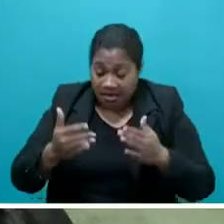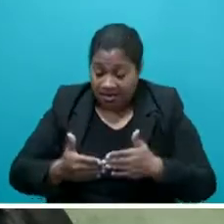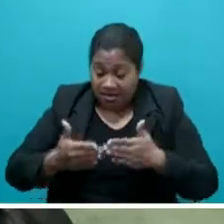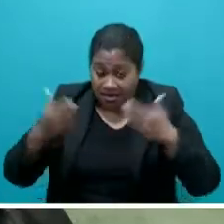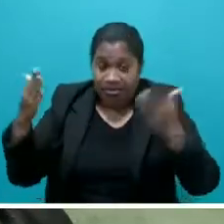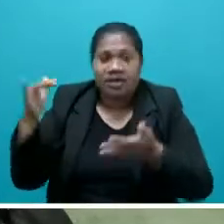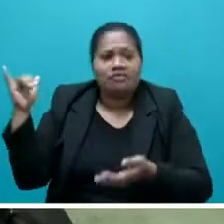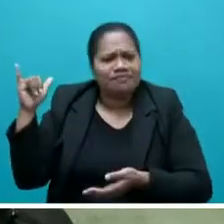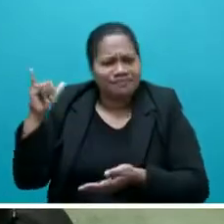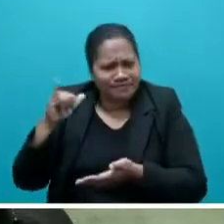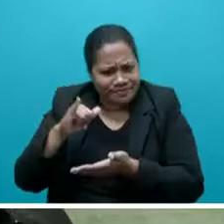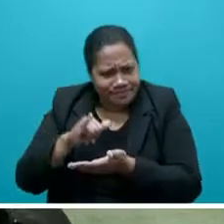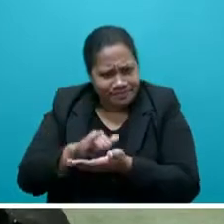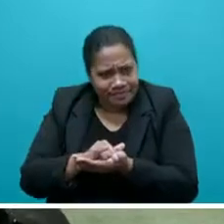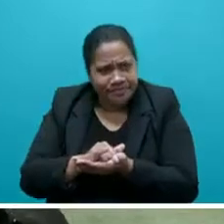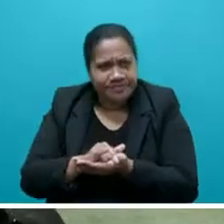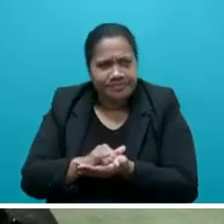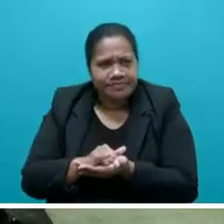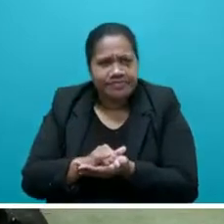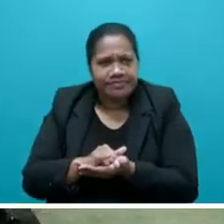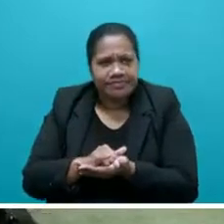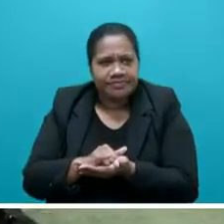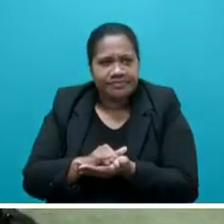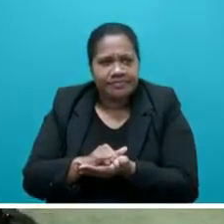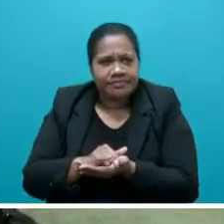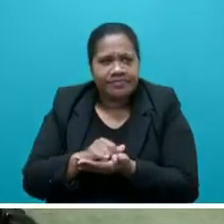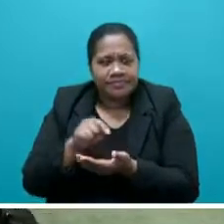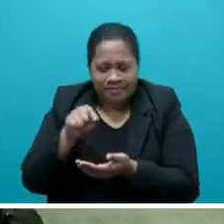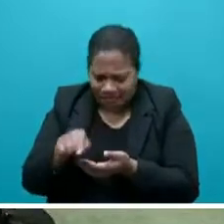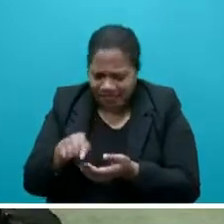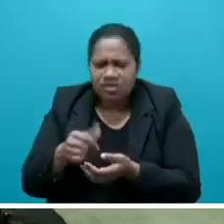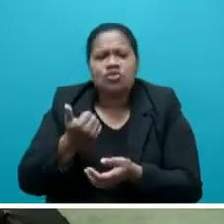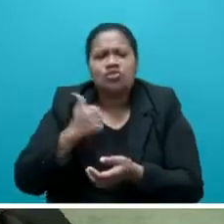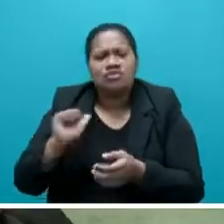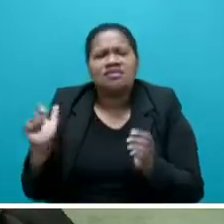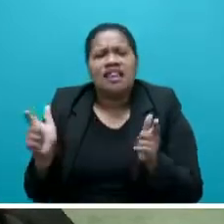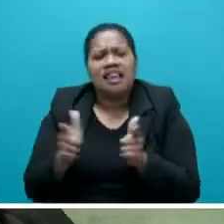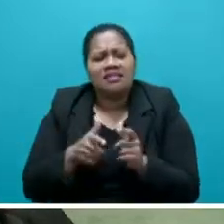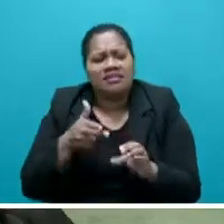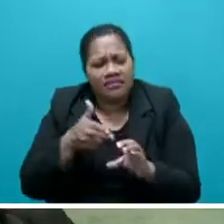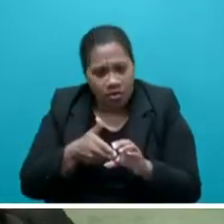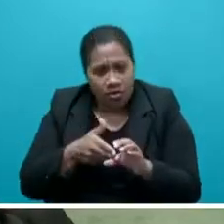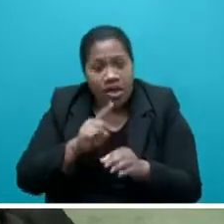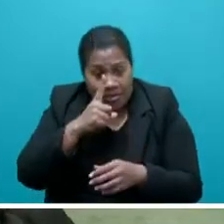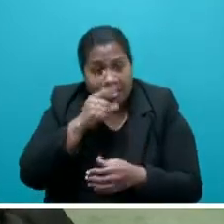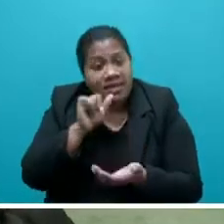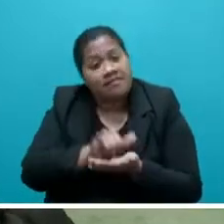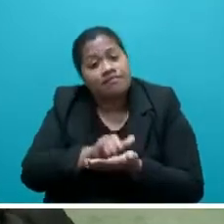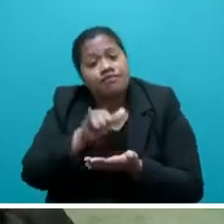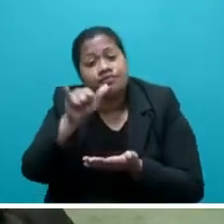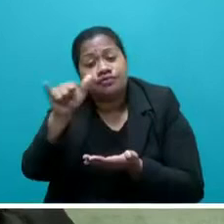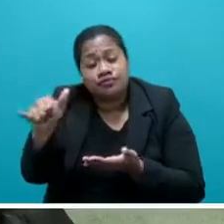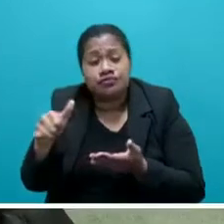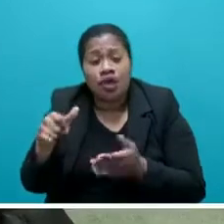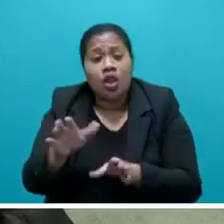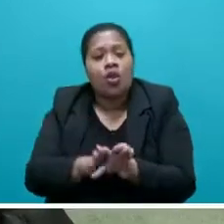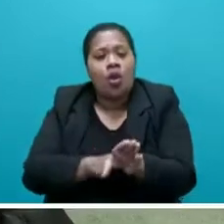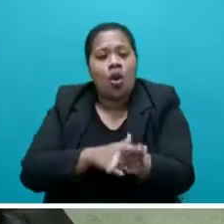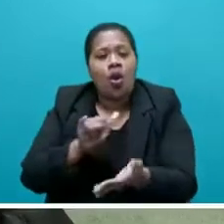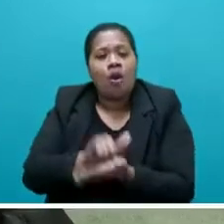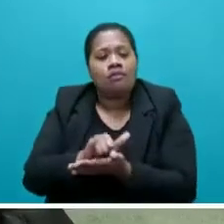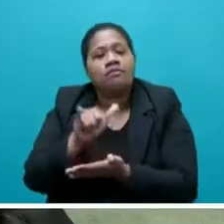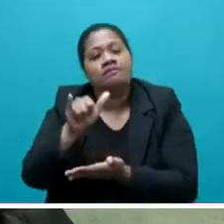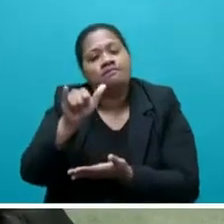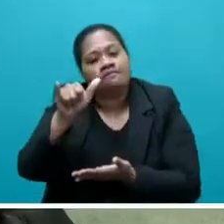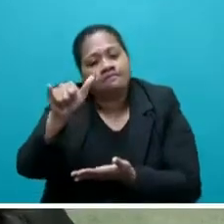from the fact it's got lower carbon footprint, it burns less fuel to get longer distances, it has far more business class seats, it gives a much